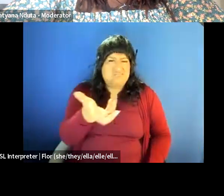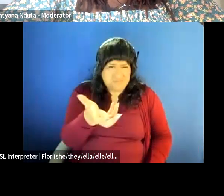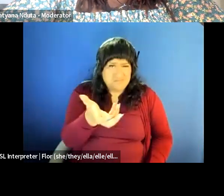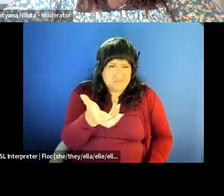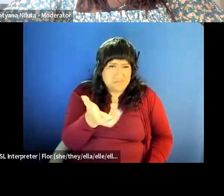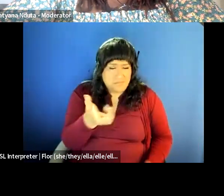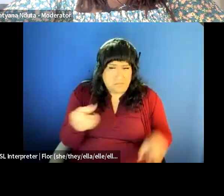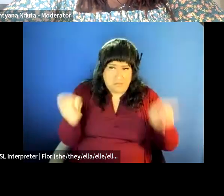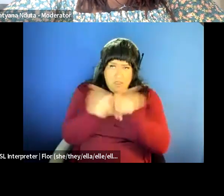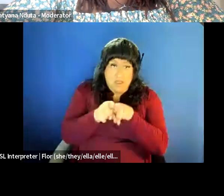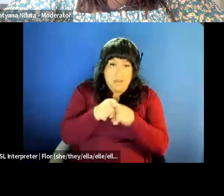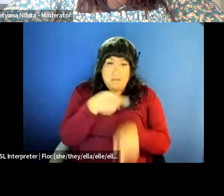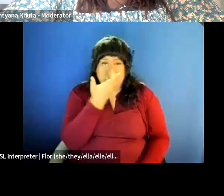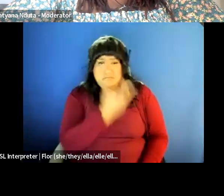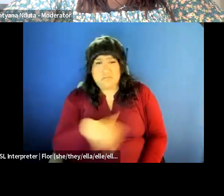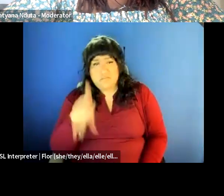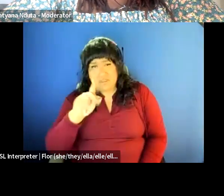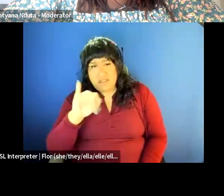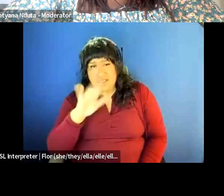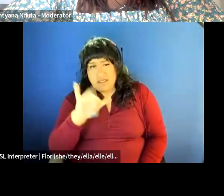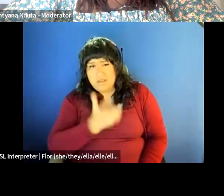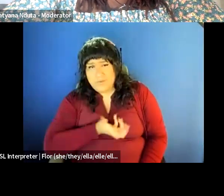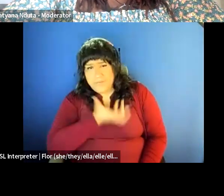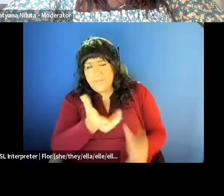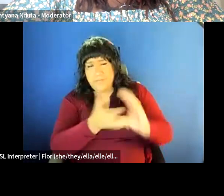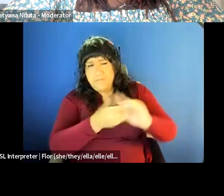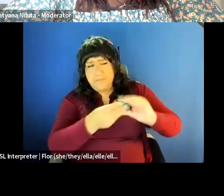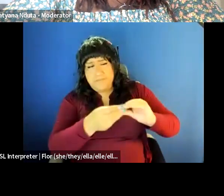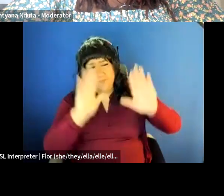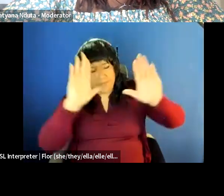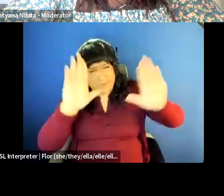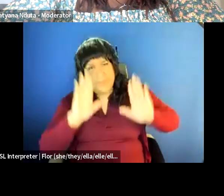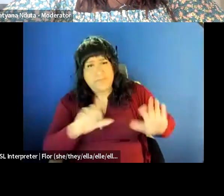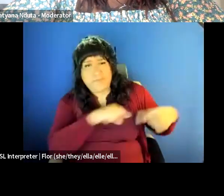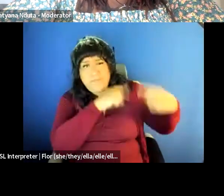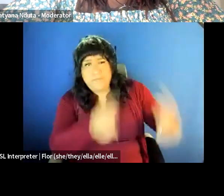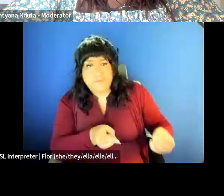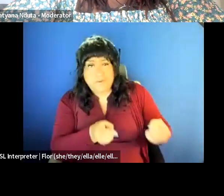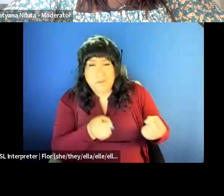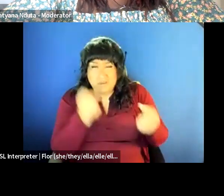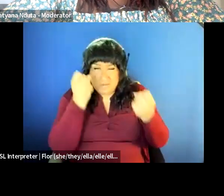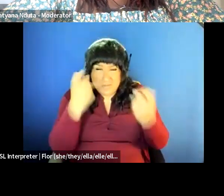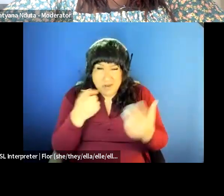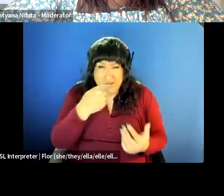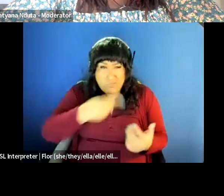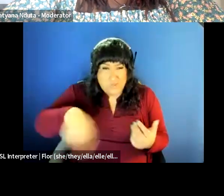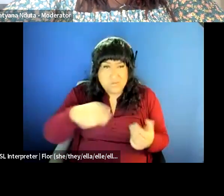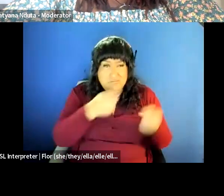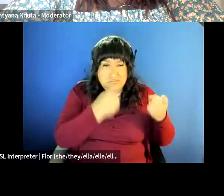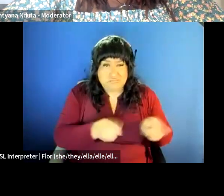As Kelechi so wonderfully said, a lot of this harm